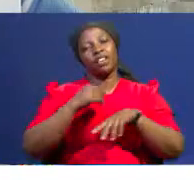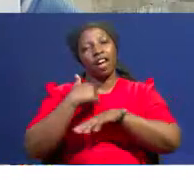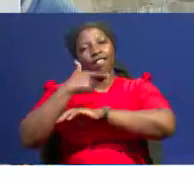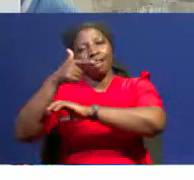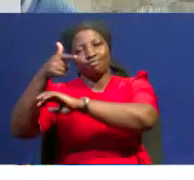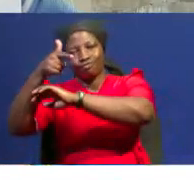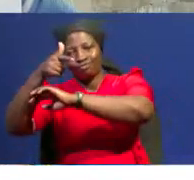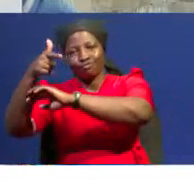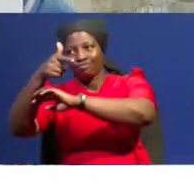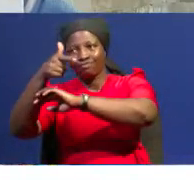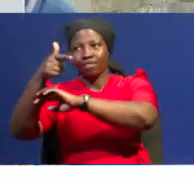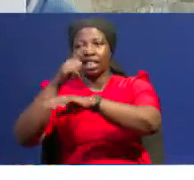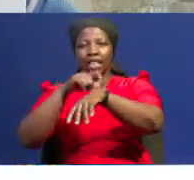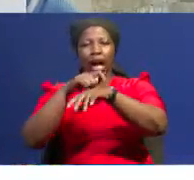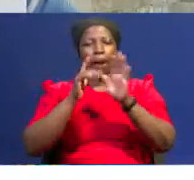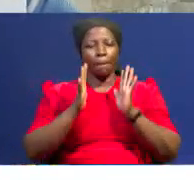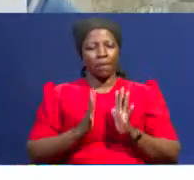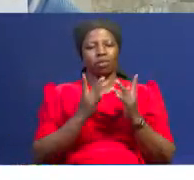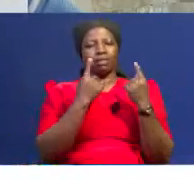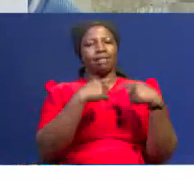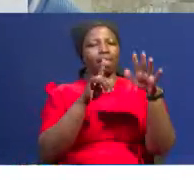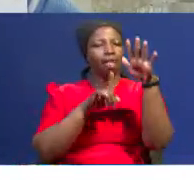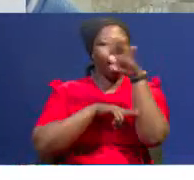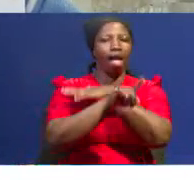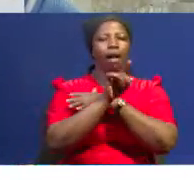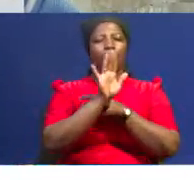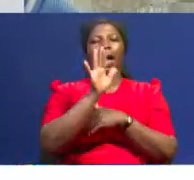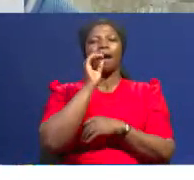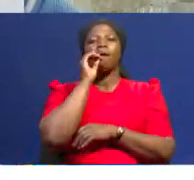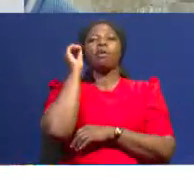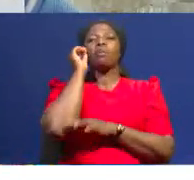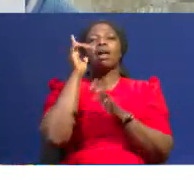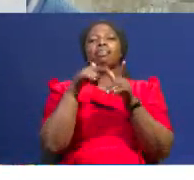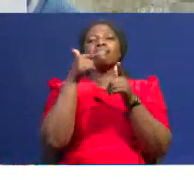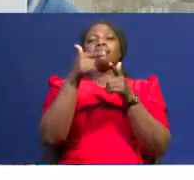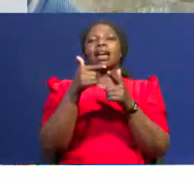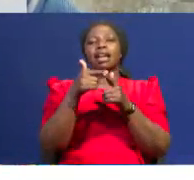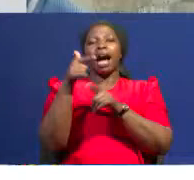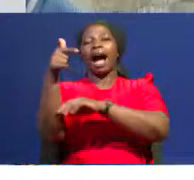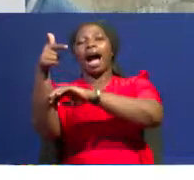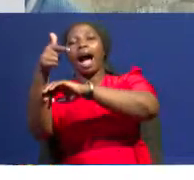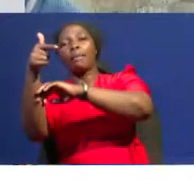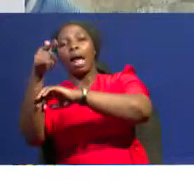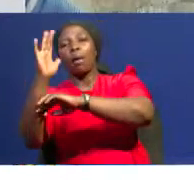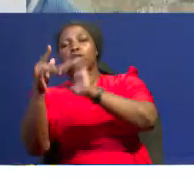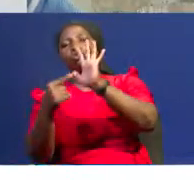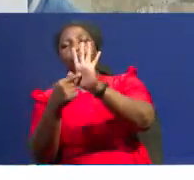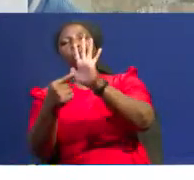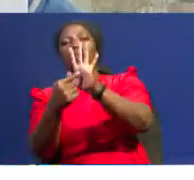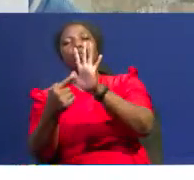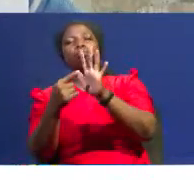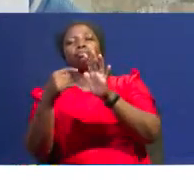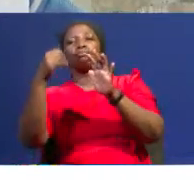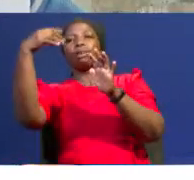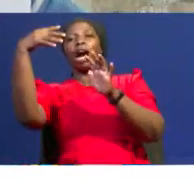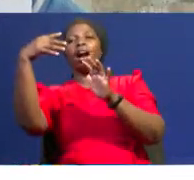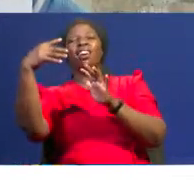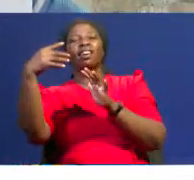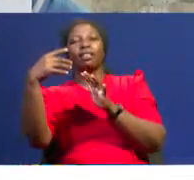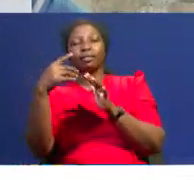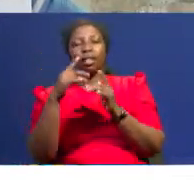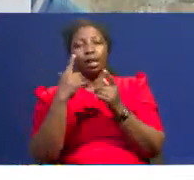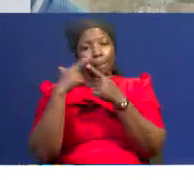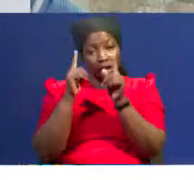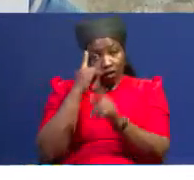where just when someone tries to intrude your home, the sensor camera will only show some light. Now for